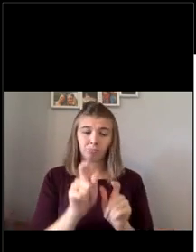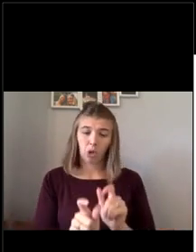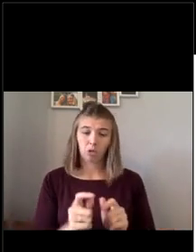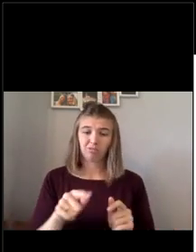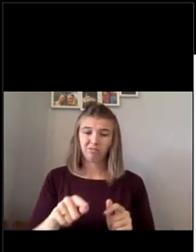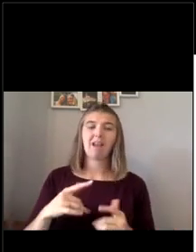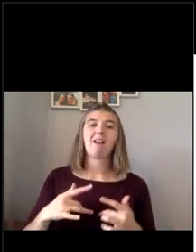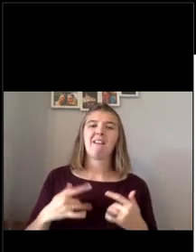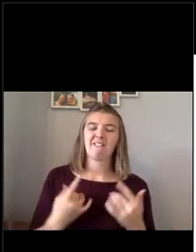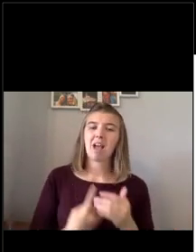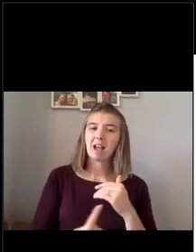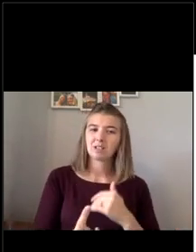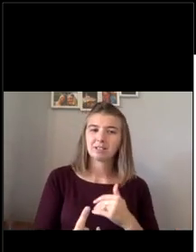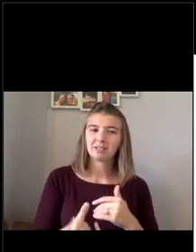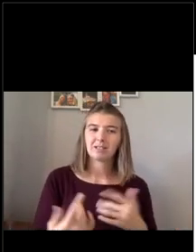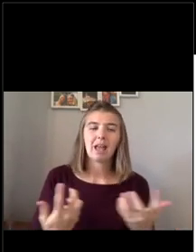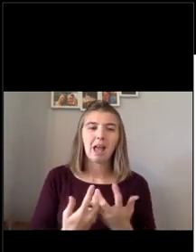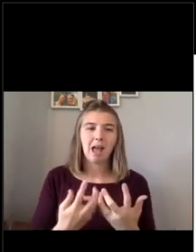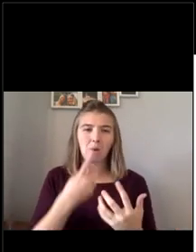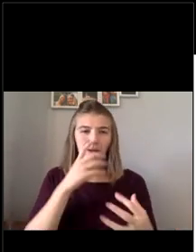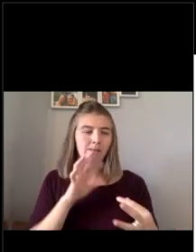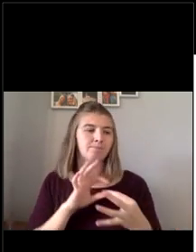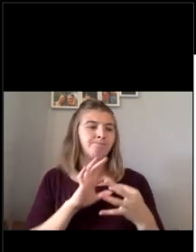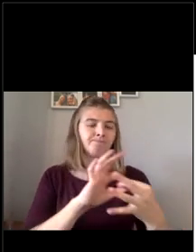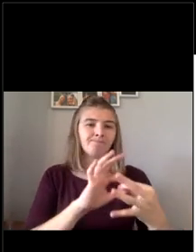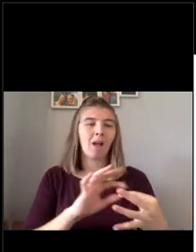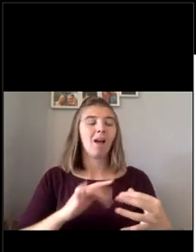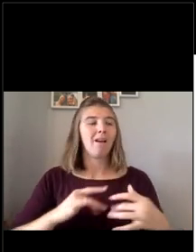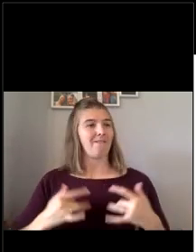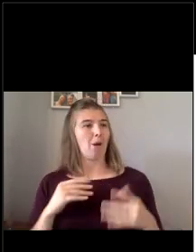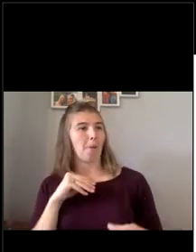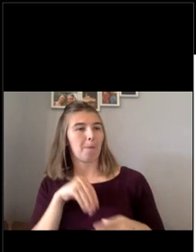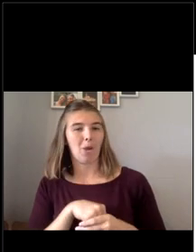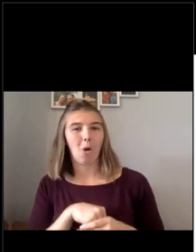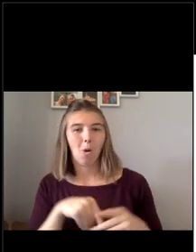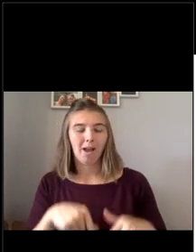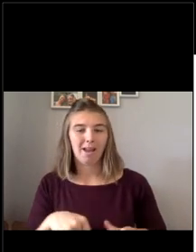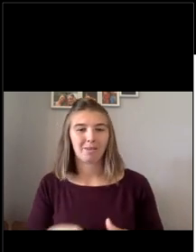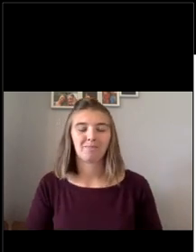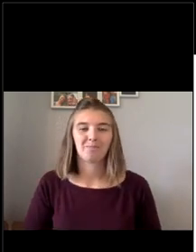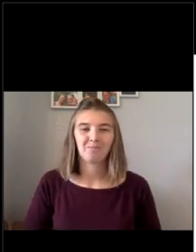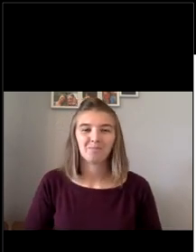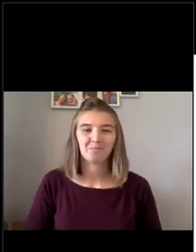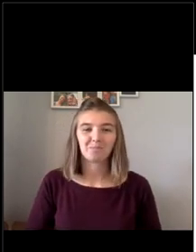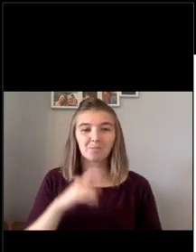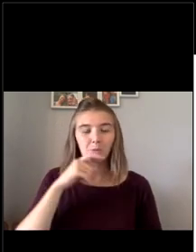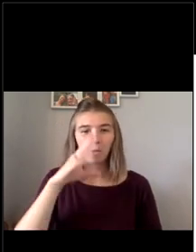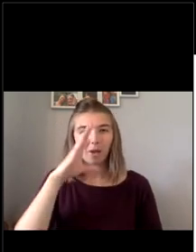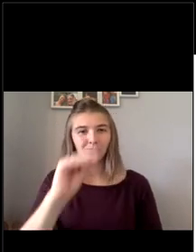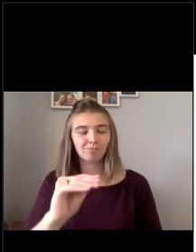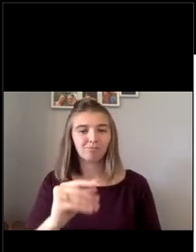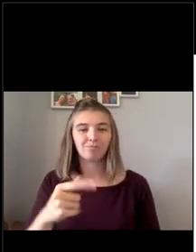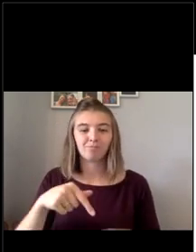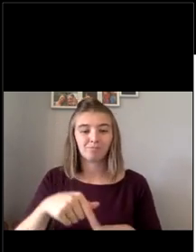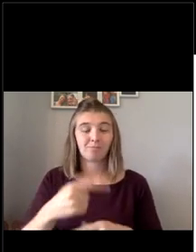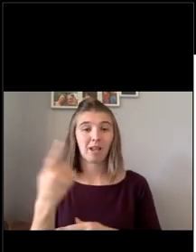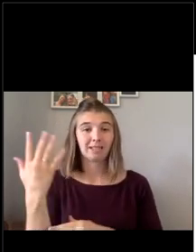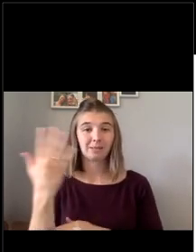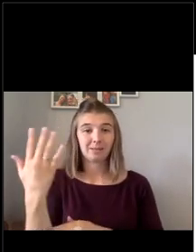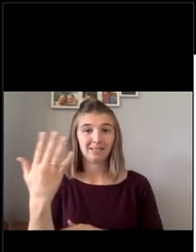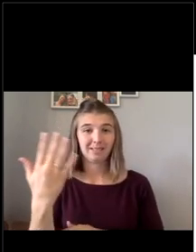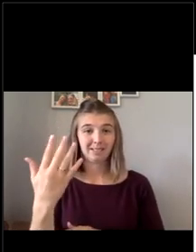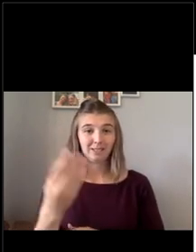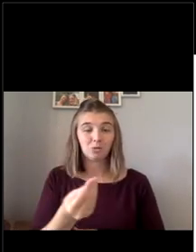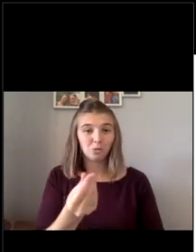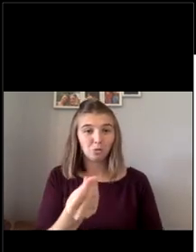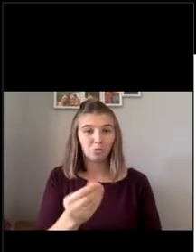meaningful connections can help to create a sense of belonging. I'll let you know a bit more about our speakers in just a sec, but first of all,